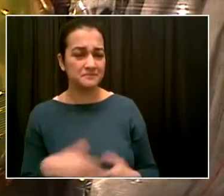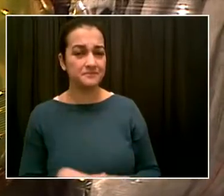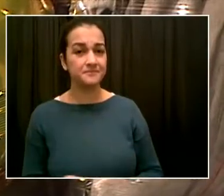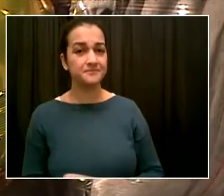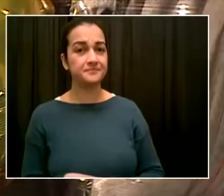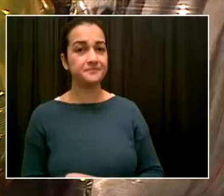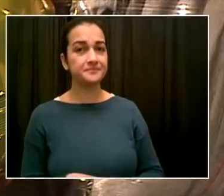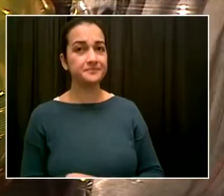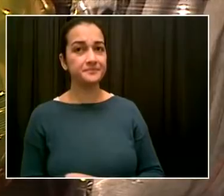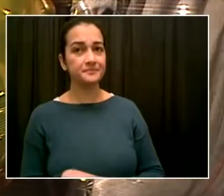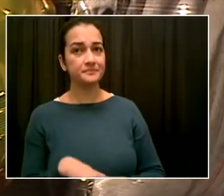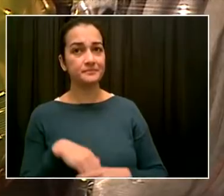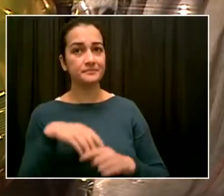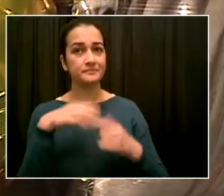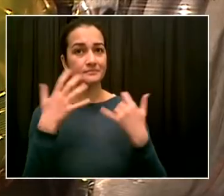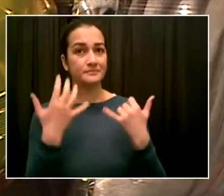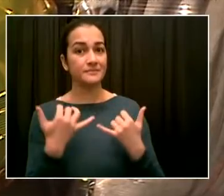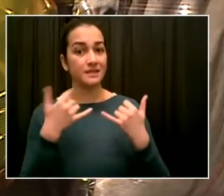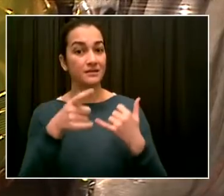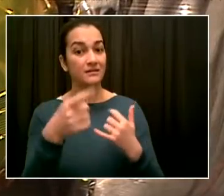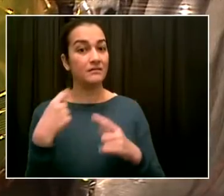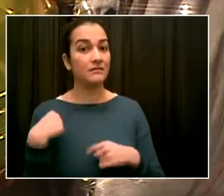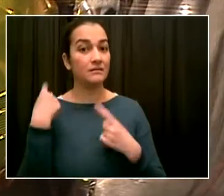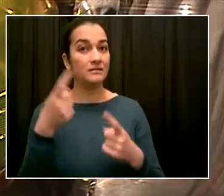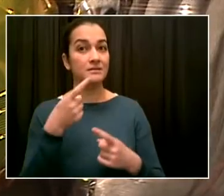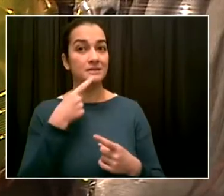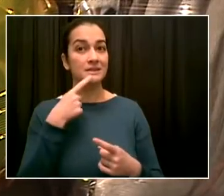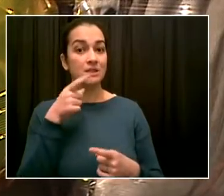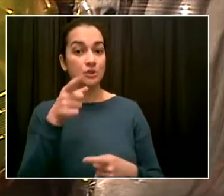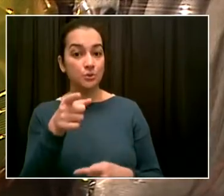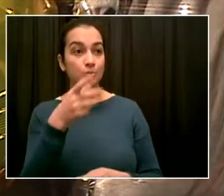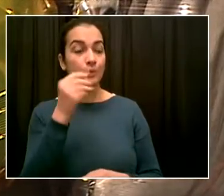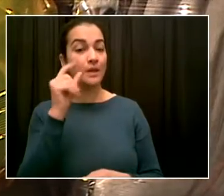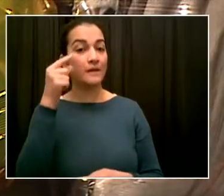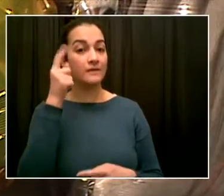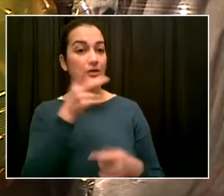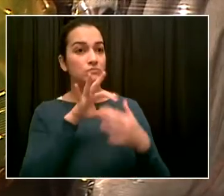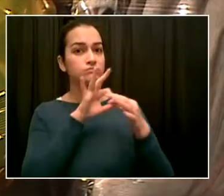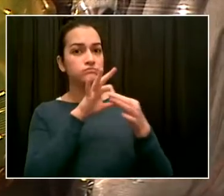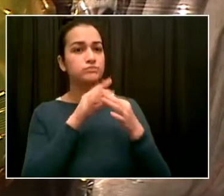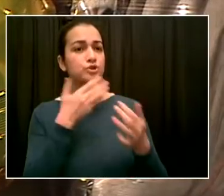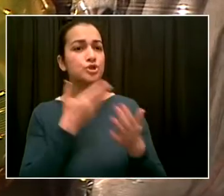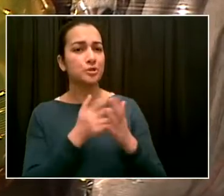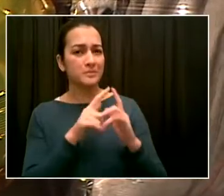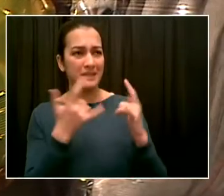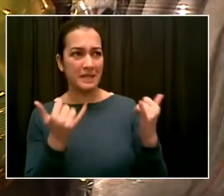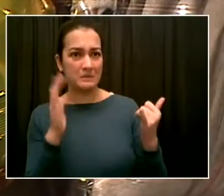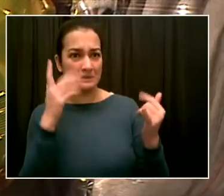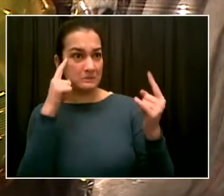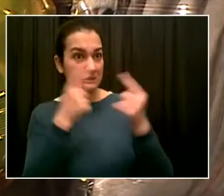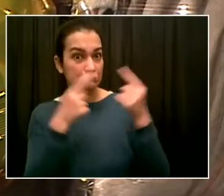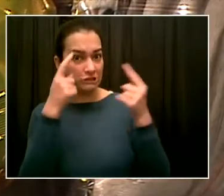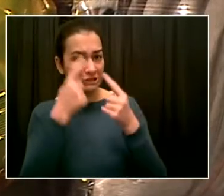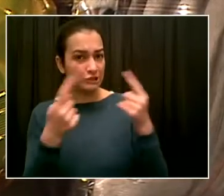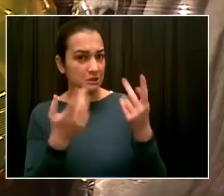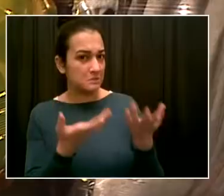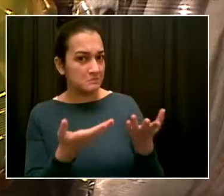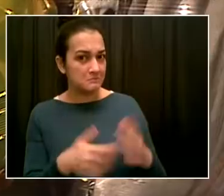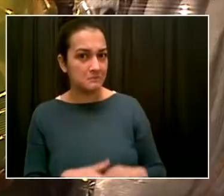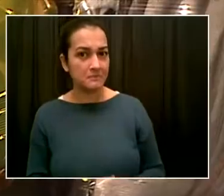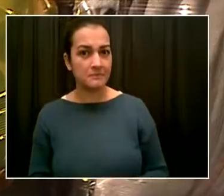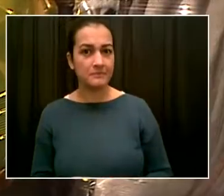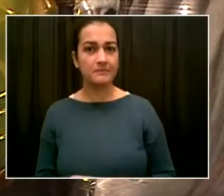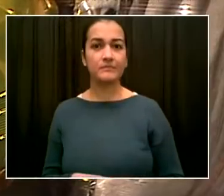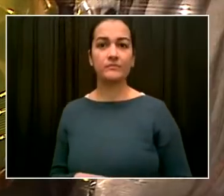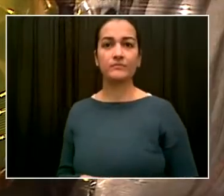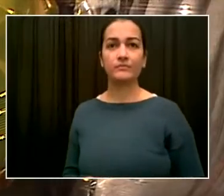and guess what? People can sometimes have disagreements and still be respectful, still be communicative. I do respect the